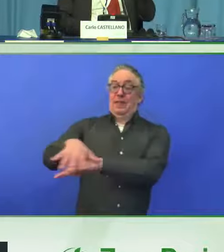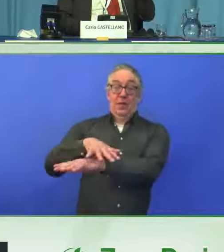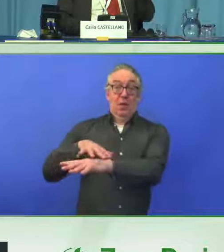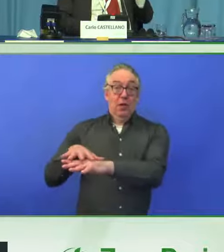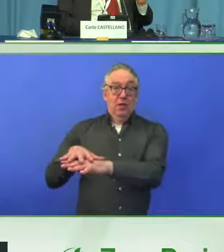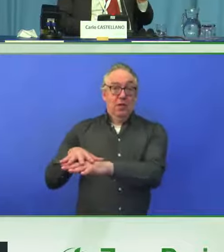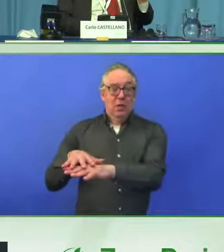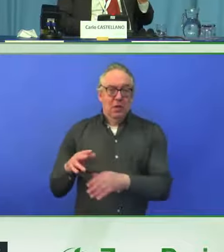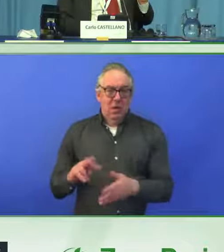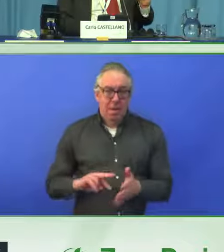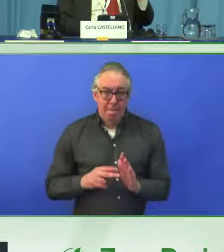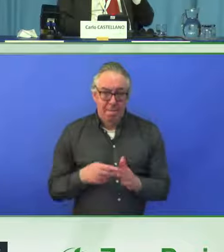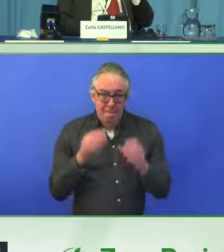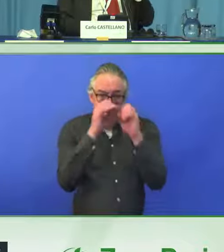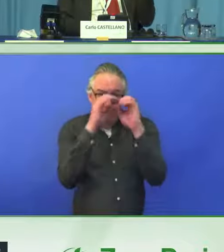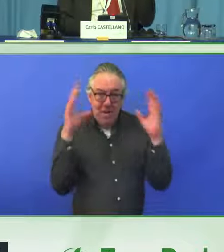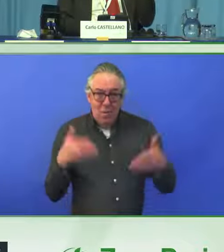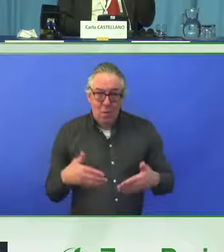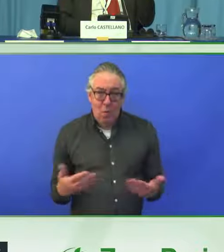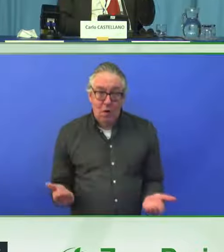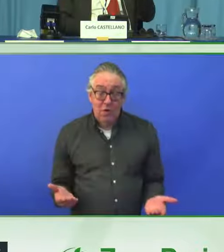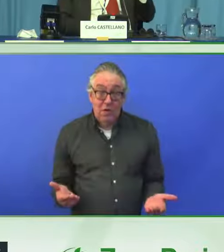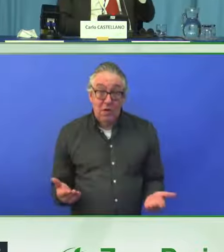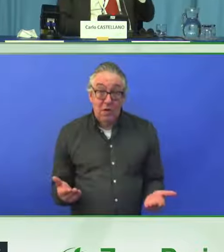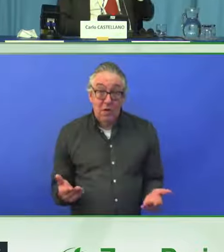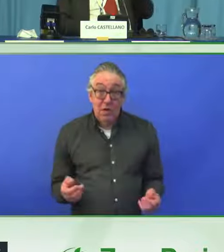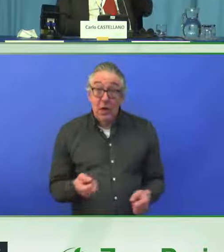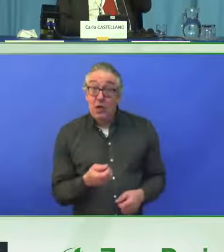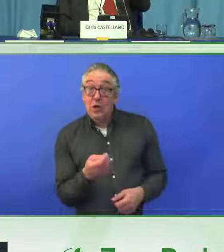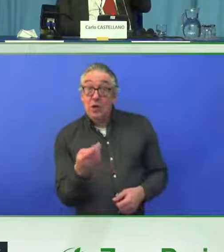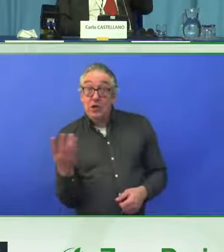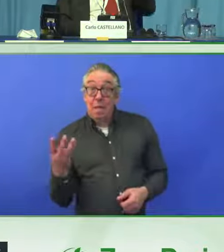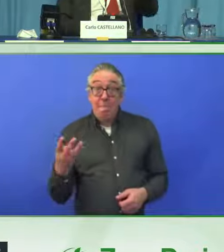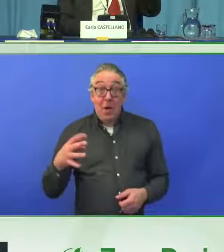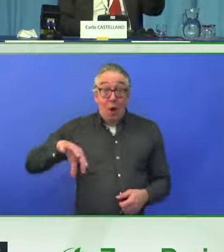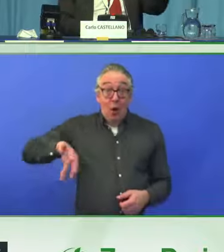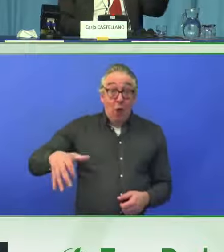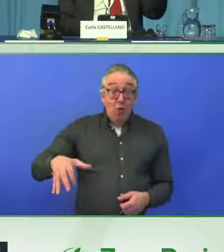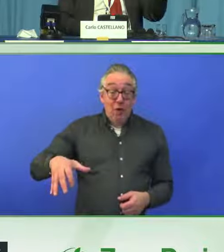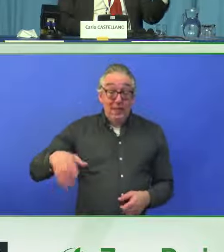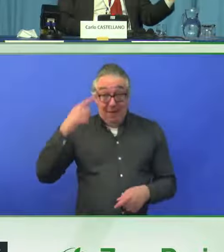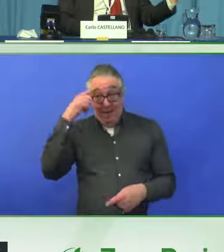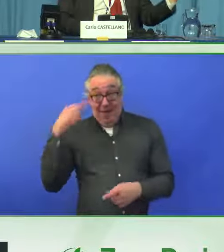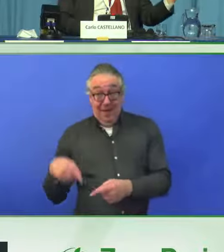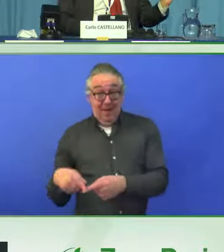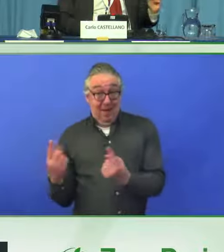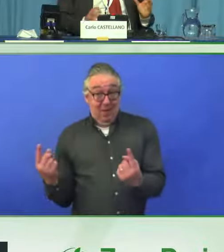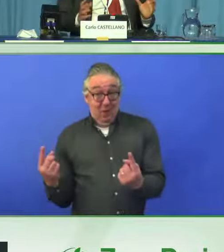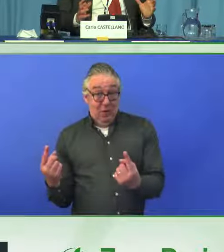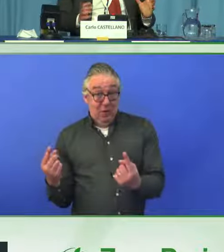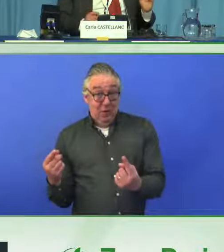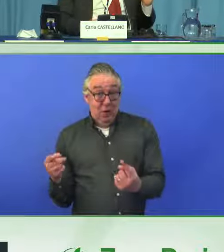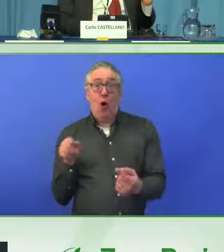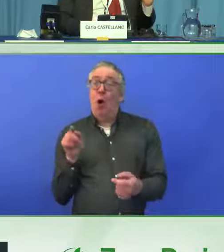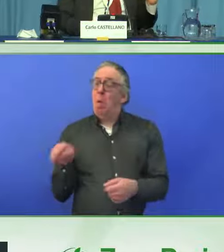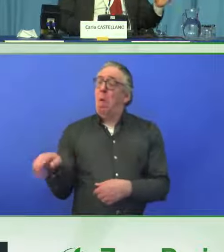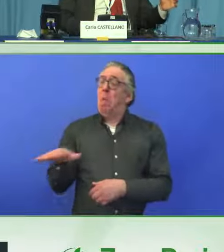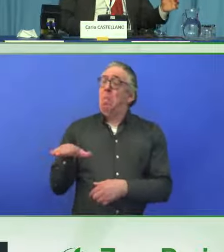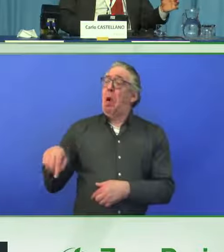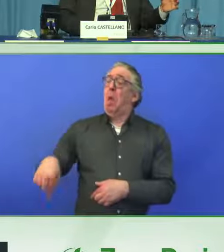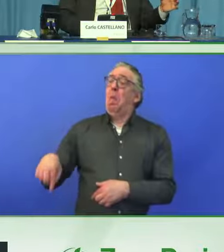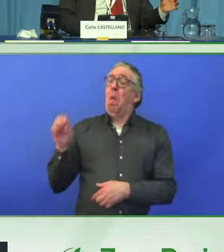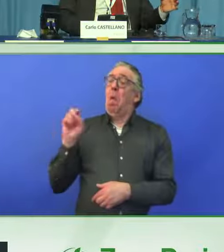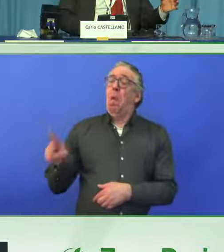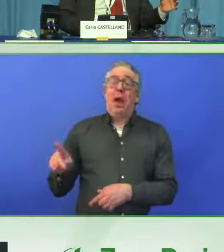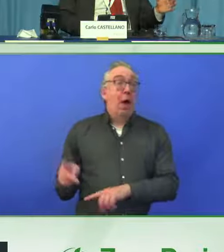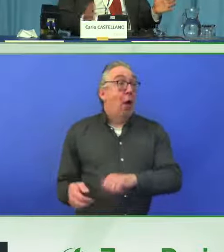from the city, if I can or not park in load and load, blue area, and whatever. Sometimes I have a